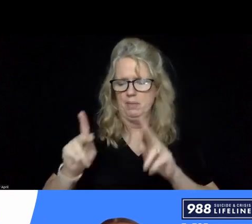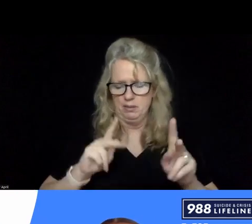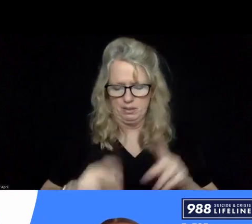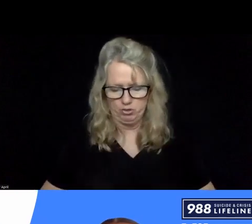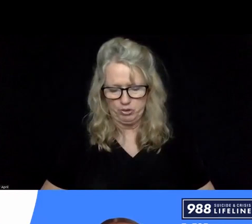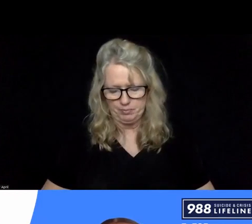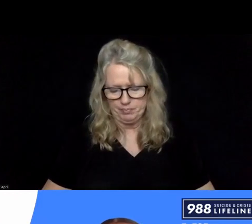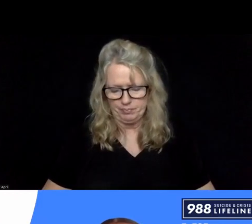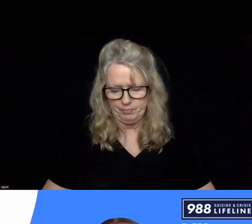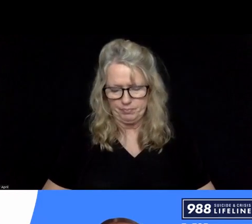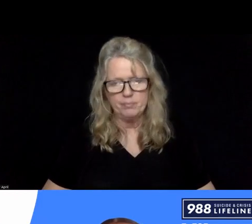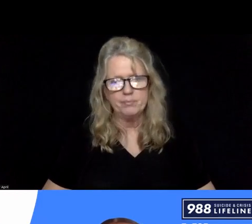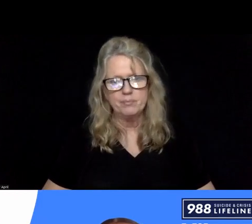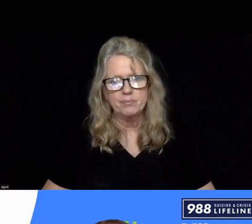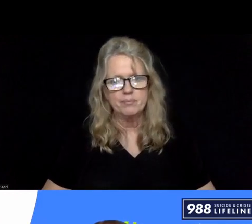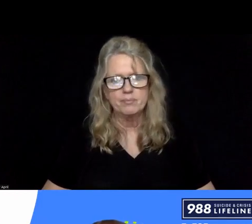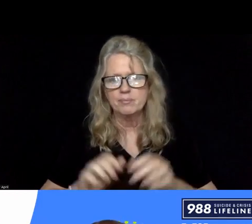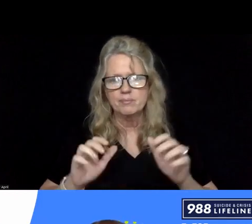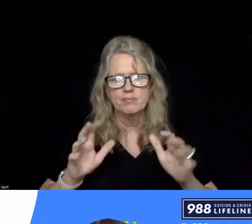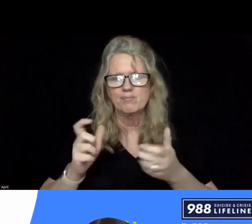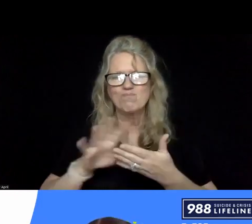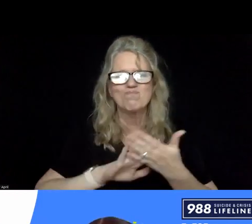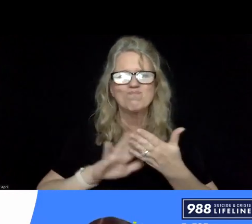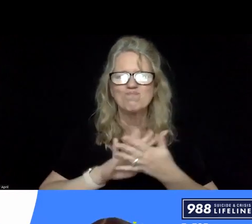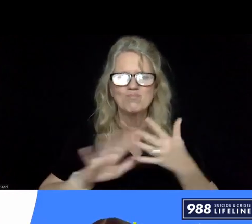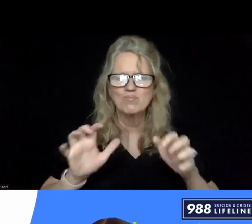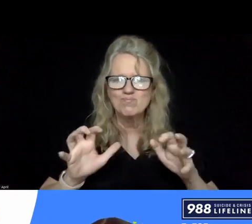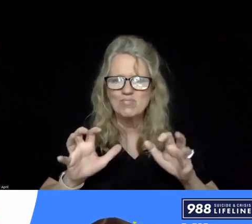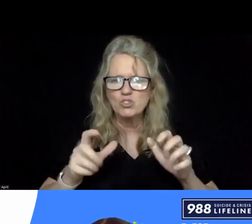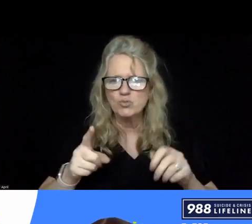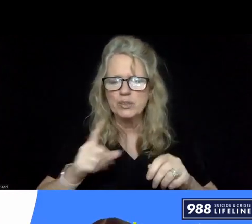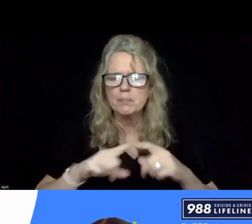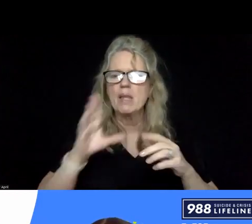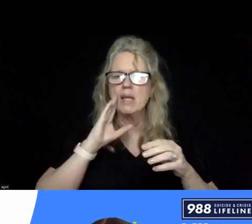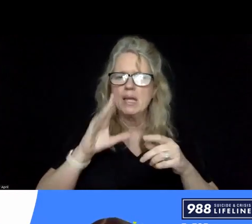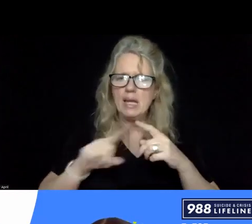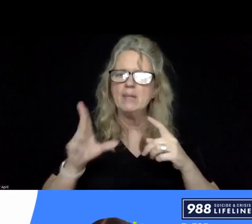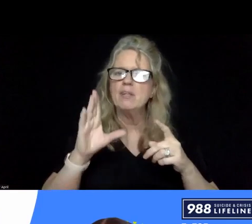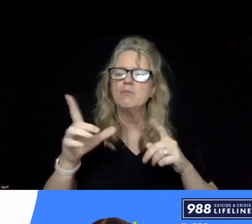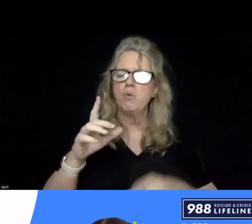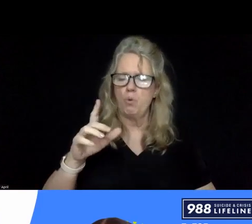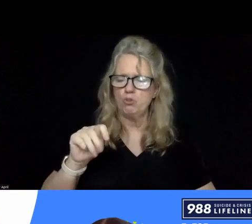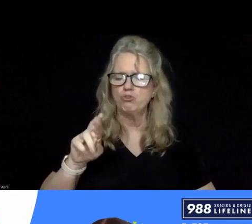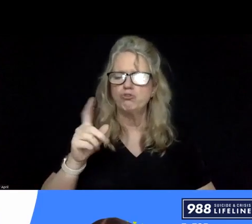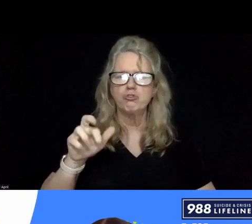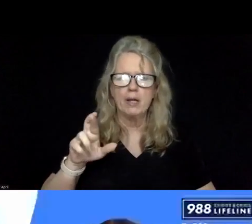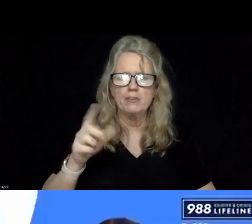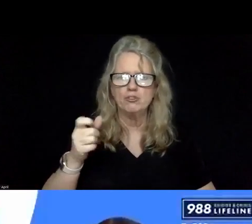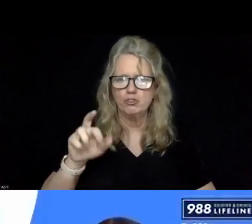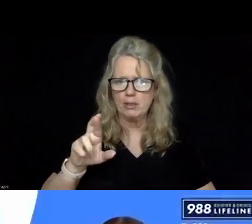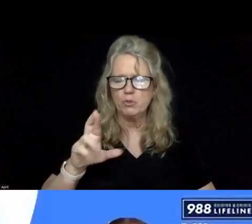including Latino youth, lesbian, transgender, queer community, and